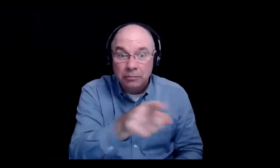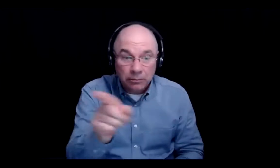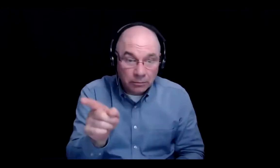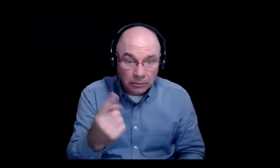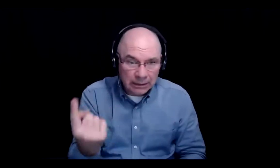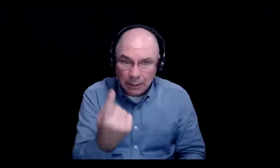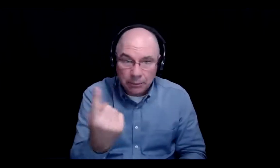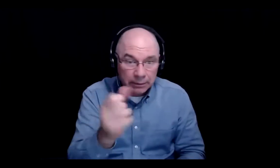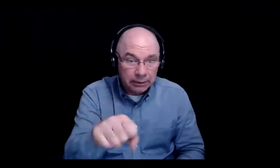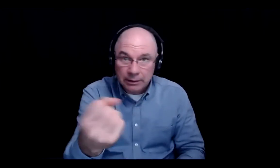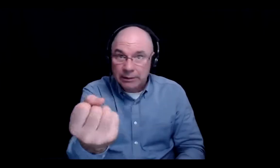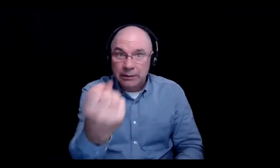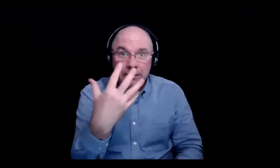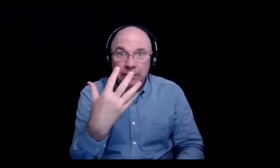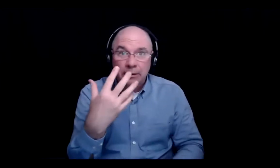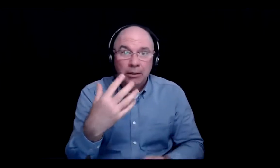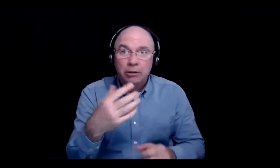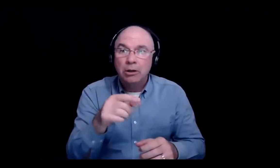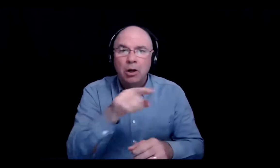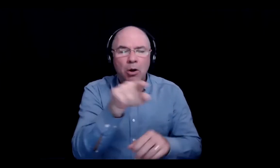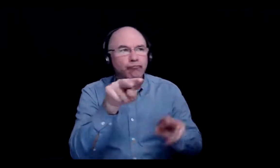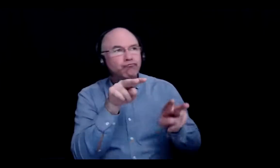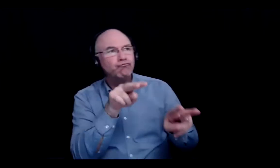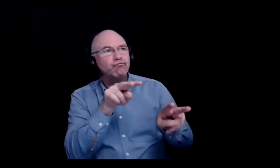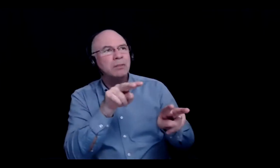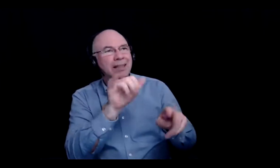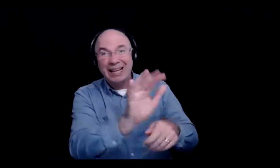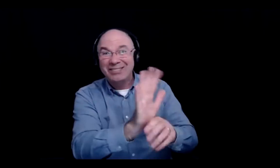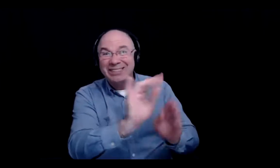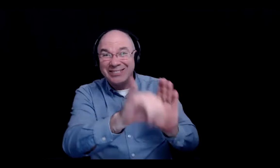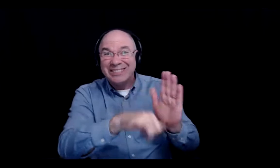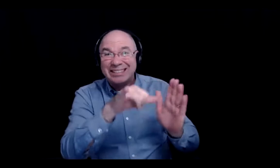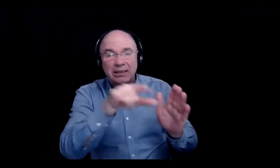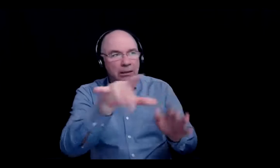Somebody give me a quick takeaway. What was your top takeaway from Jessica Hoogendorn?